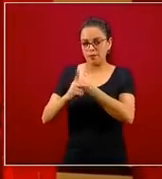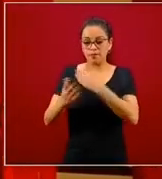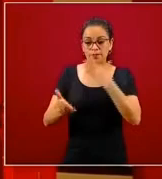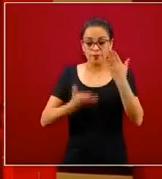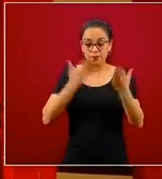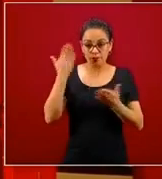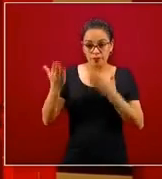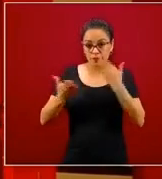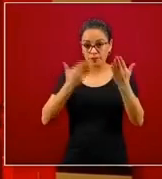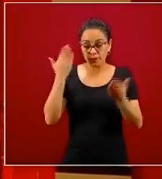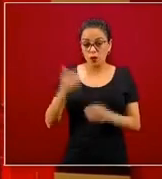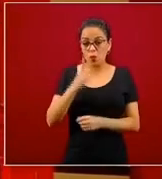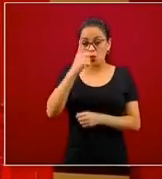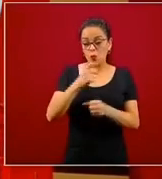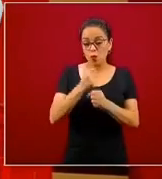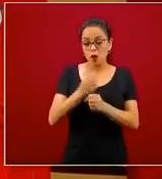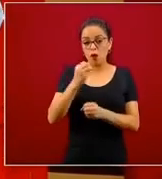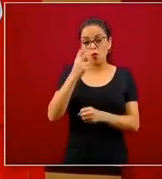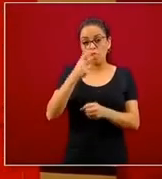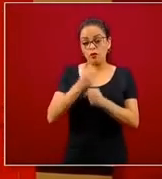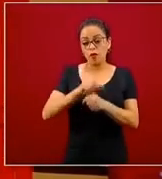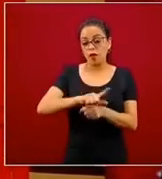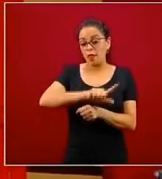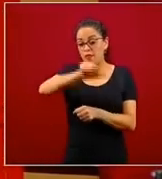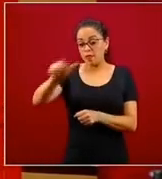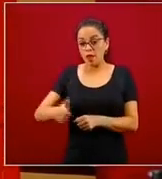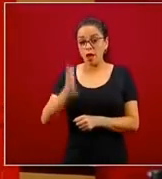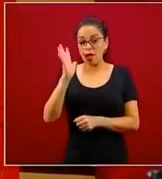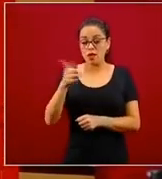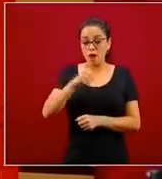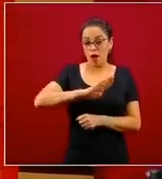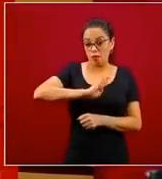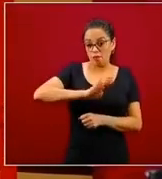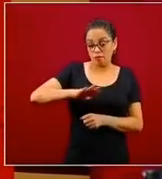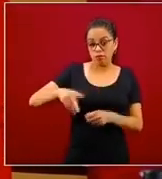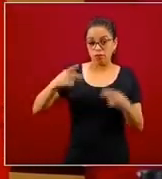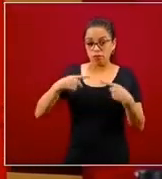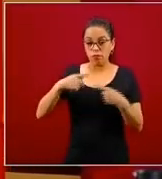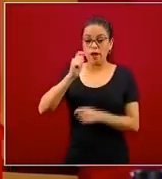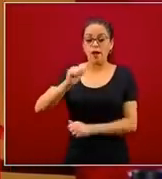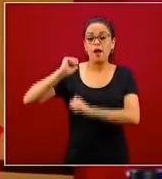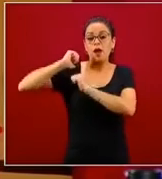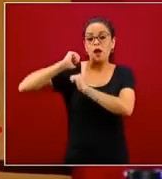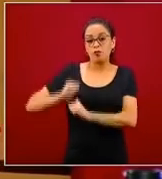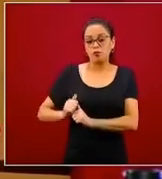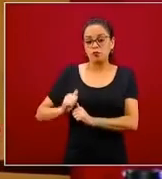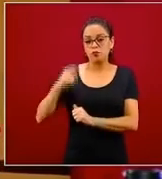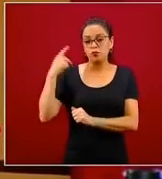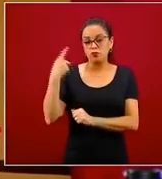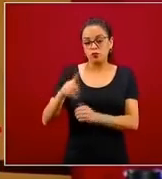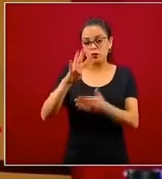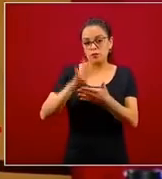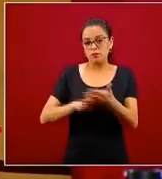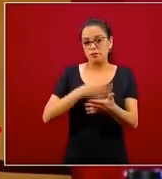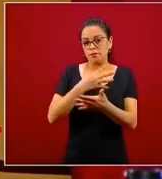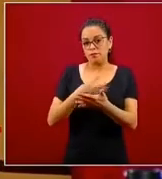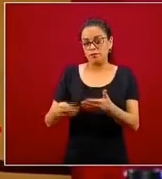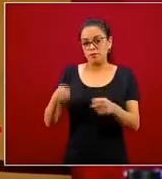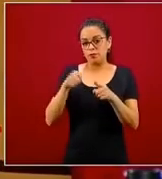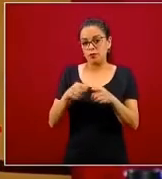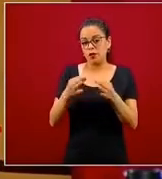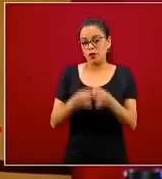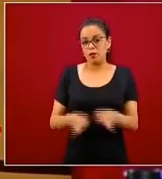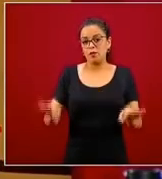very similar methodology shared by many countries. The post-analysis 2 or 3 years